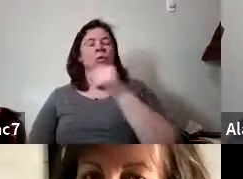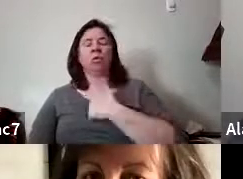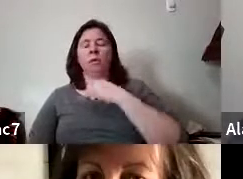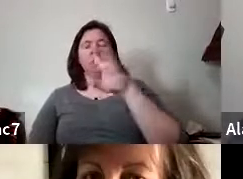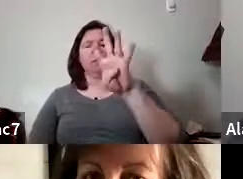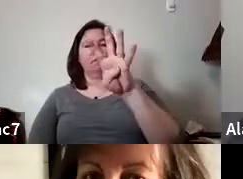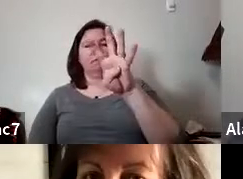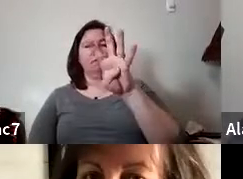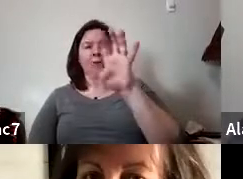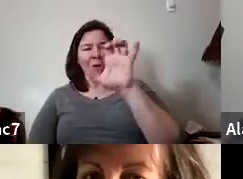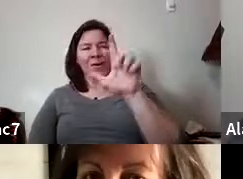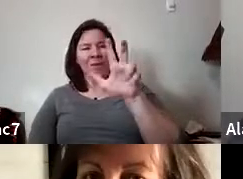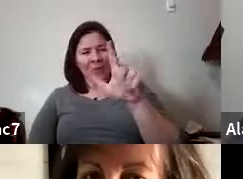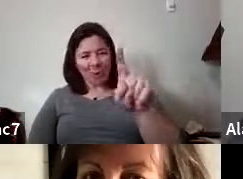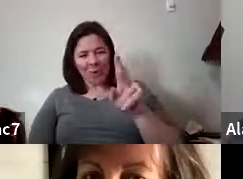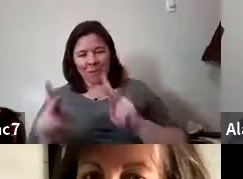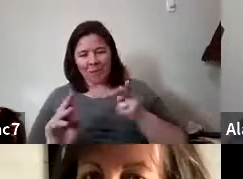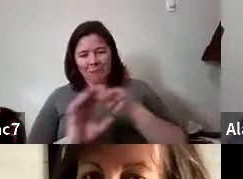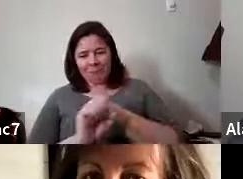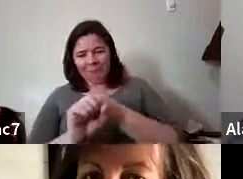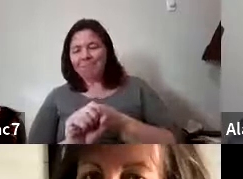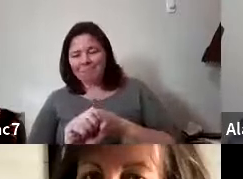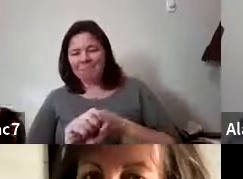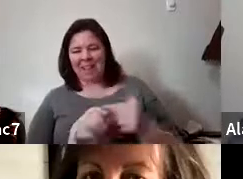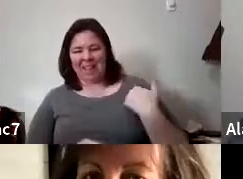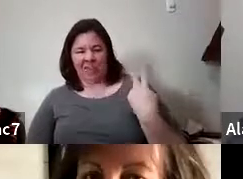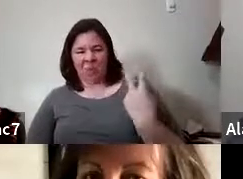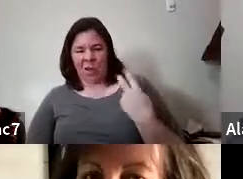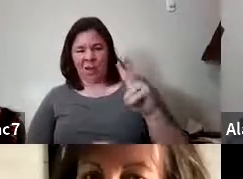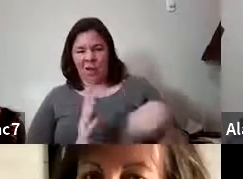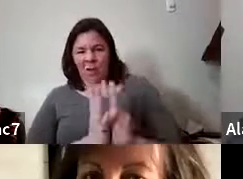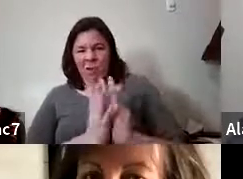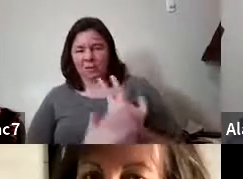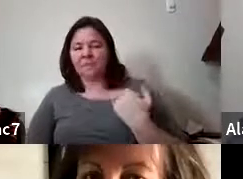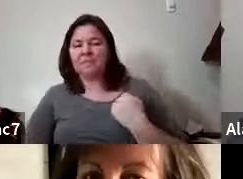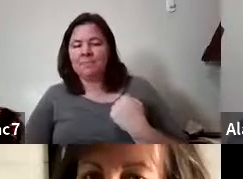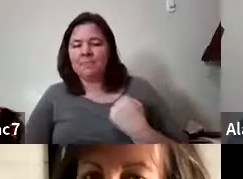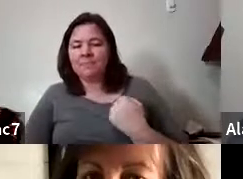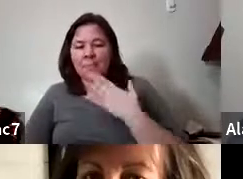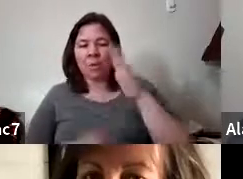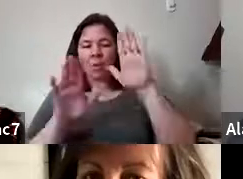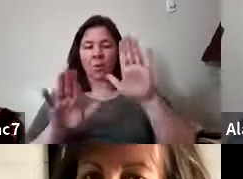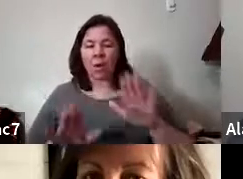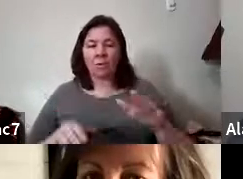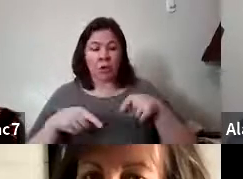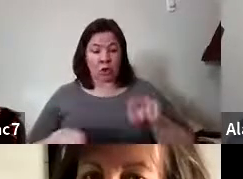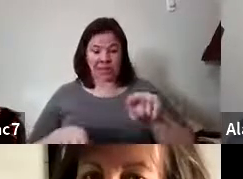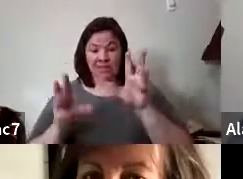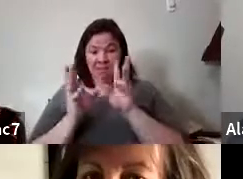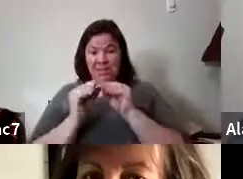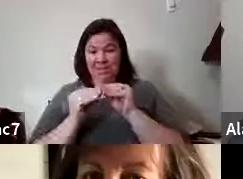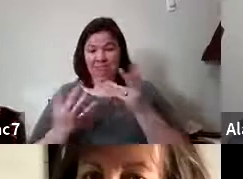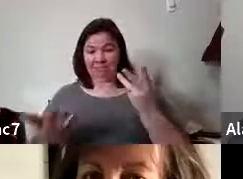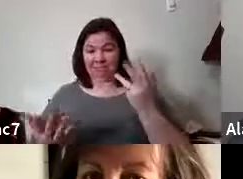point. Okay, great. Awesome. That is fantastic, hey? Absolutely fantastic. And that was just while we were on this webinar, so